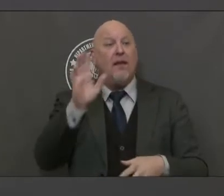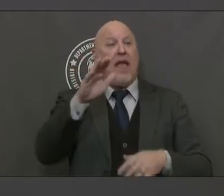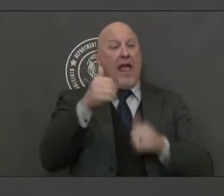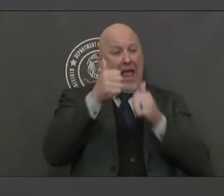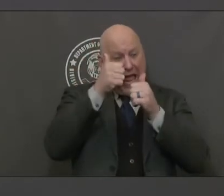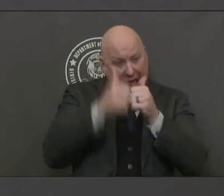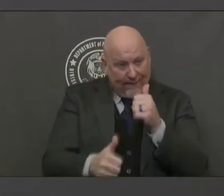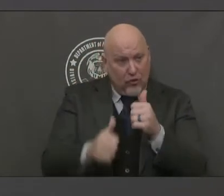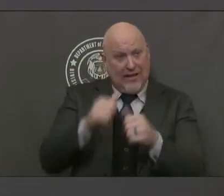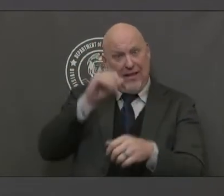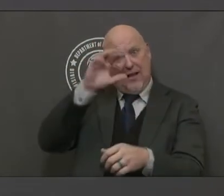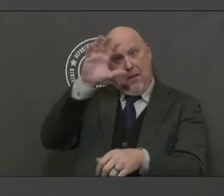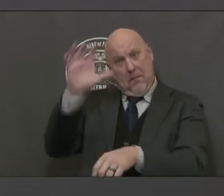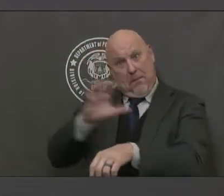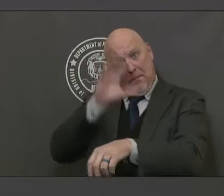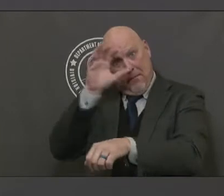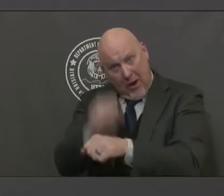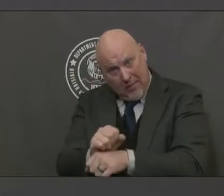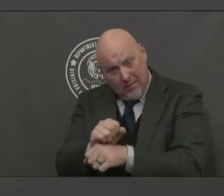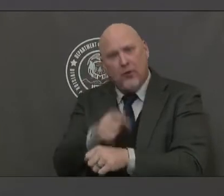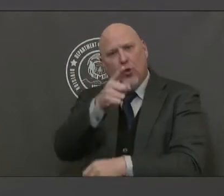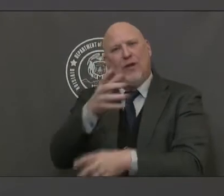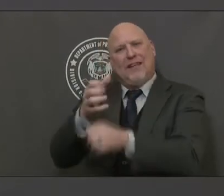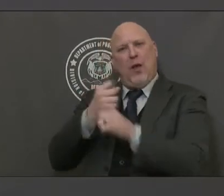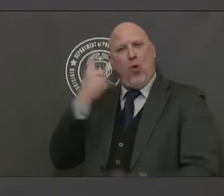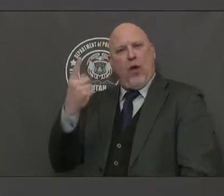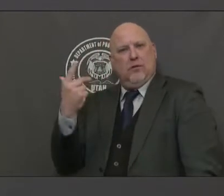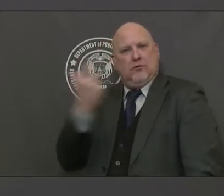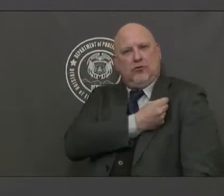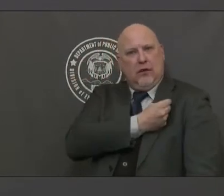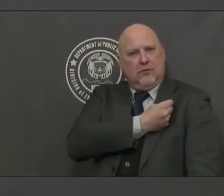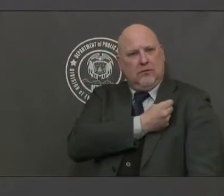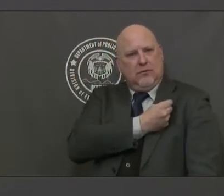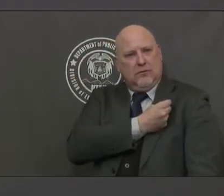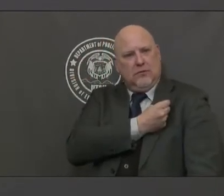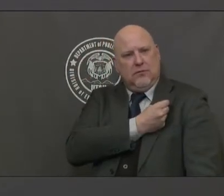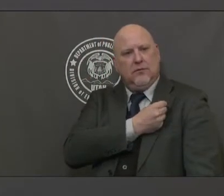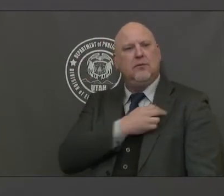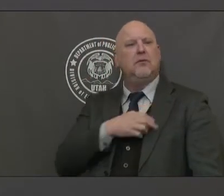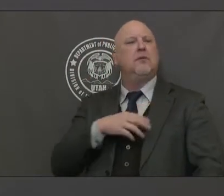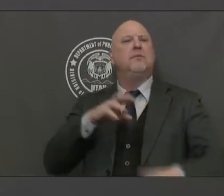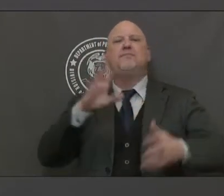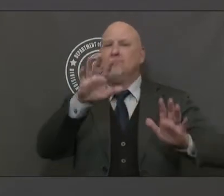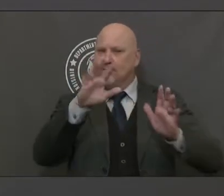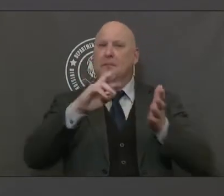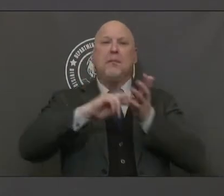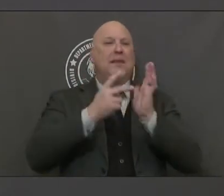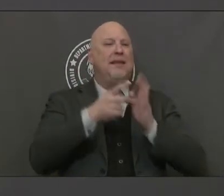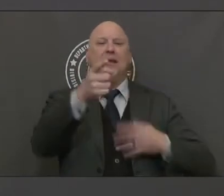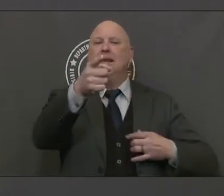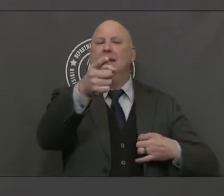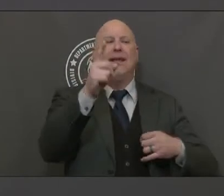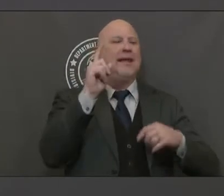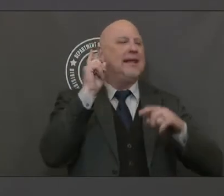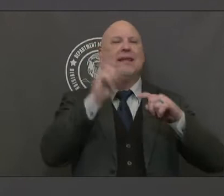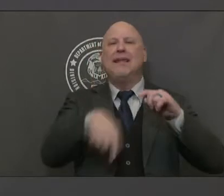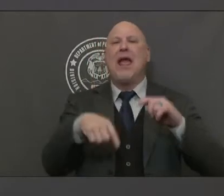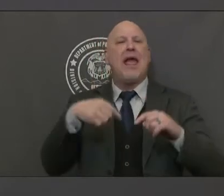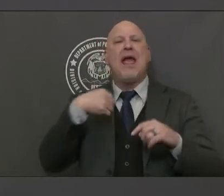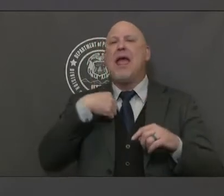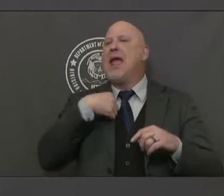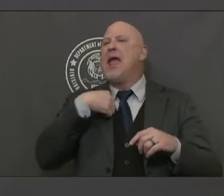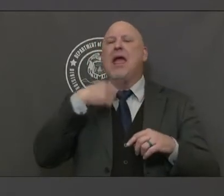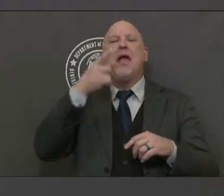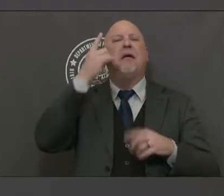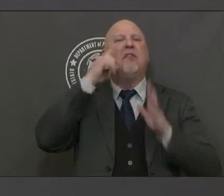it to your appointment, or if you find another appointment that's earlier than the one you have and you